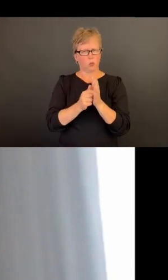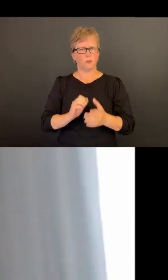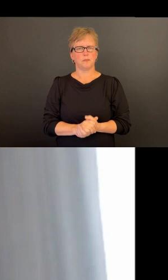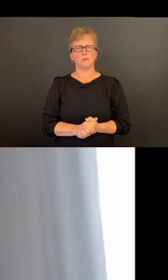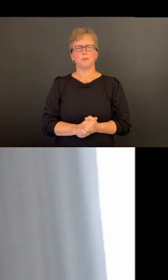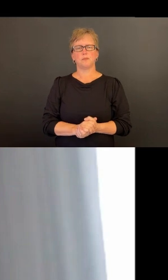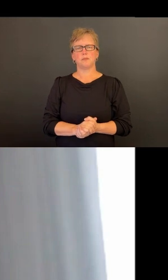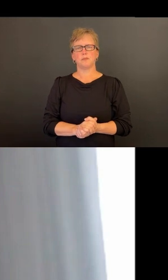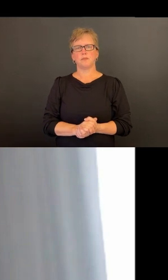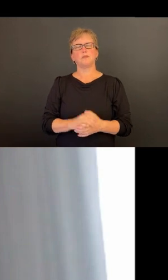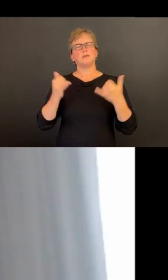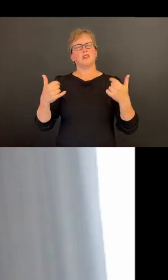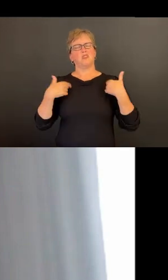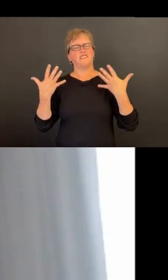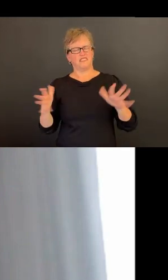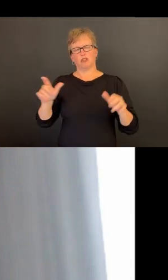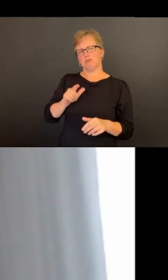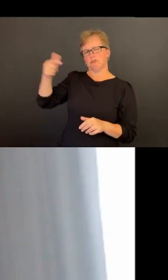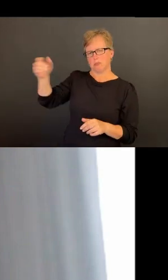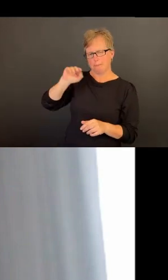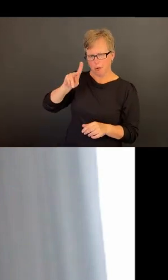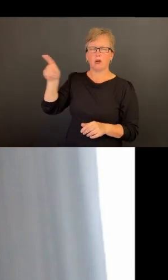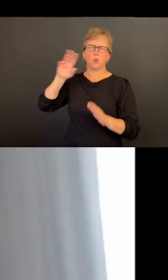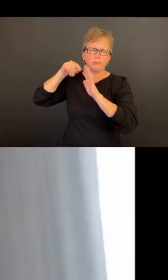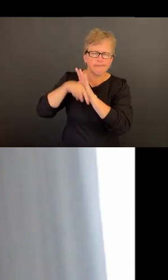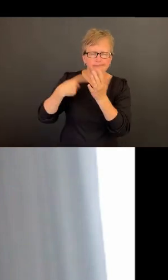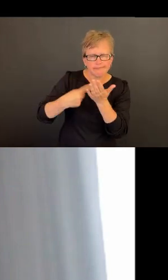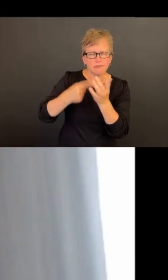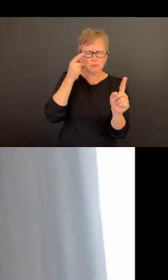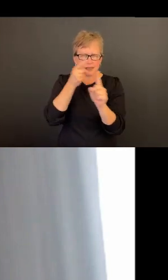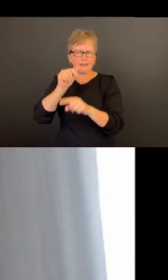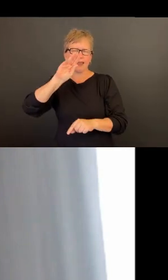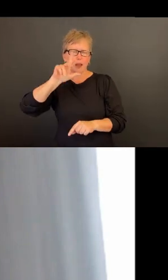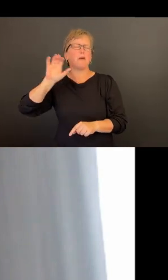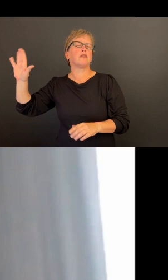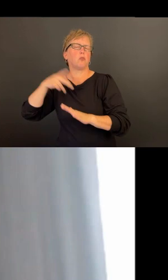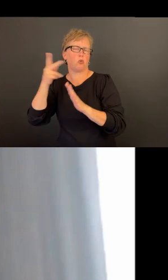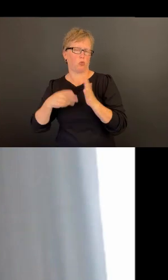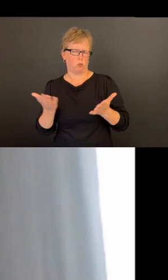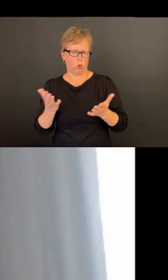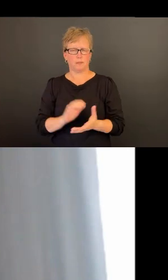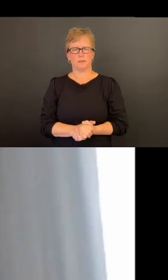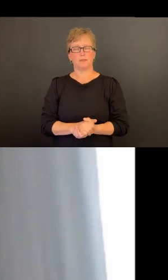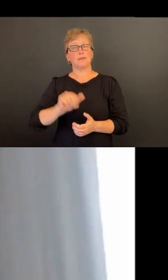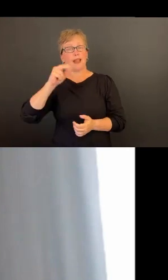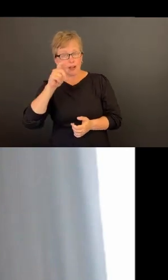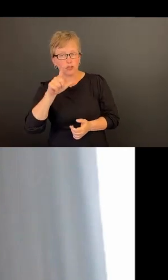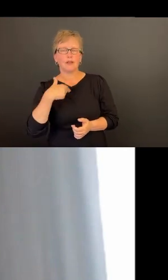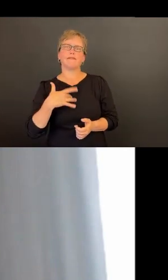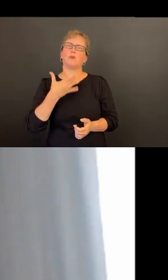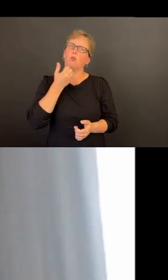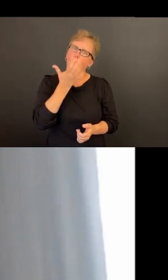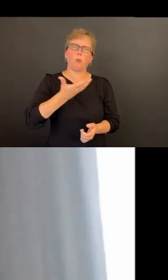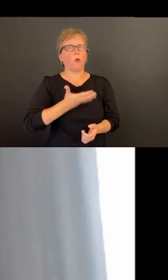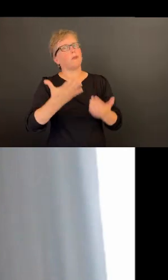that if you don't have an ABLE account yet, or if you're underutilizing it, that you'll be amazed by. So with that, I'm going to turn it over to Mark, and he can get